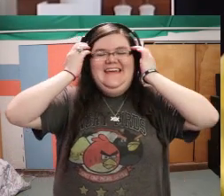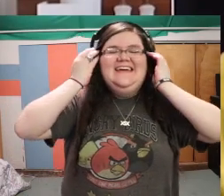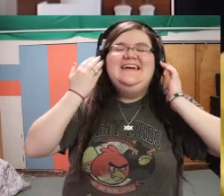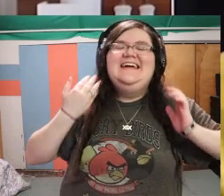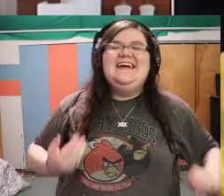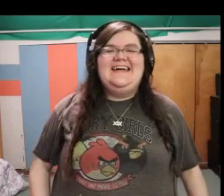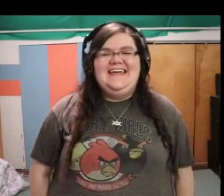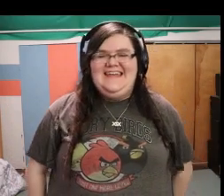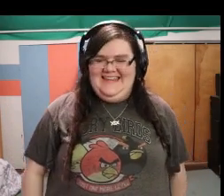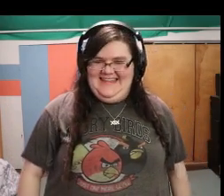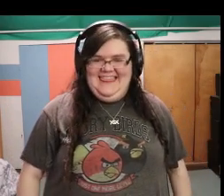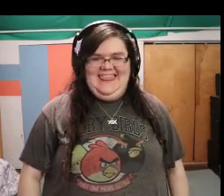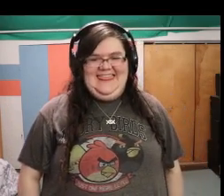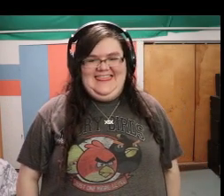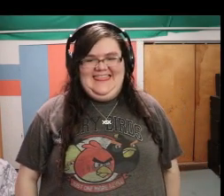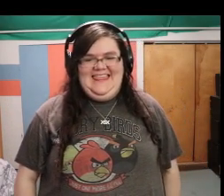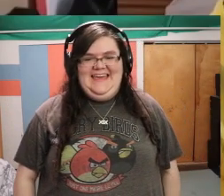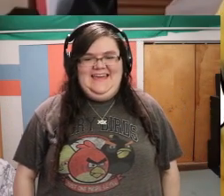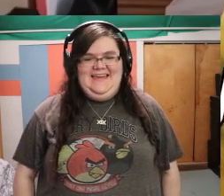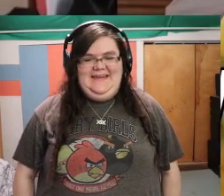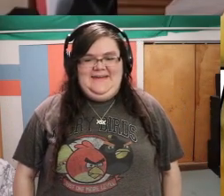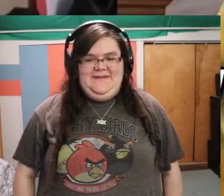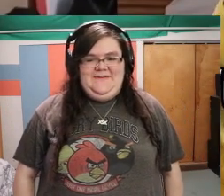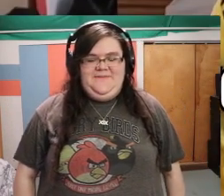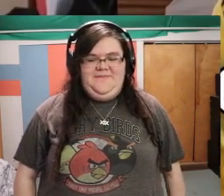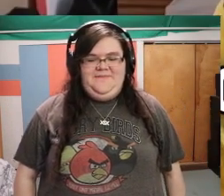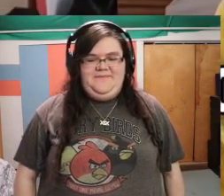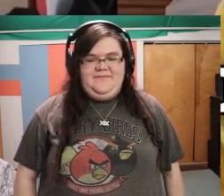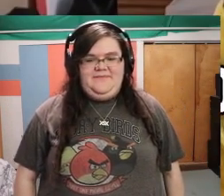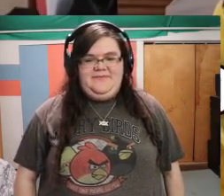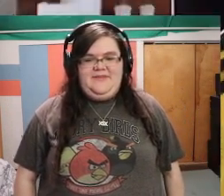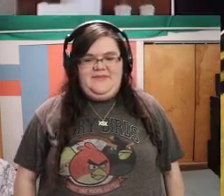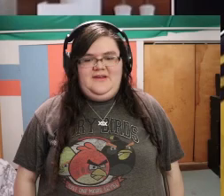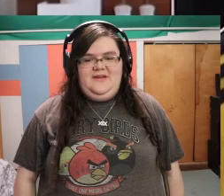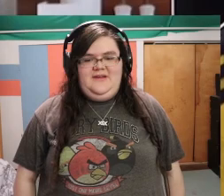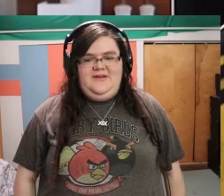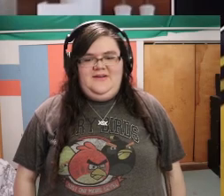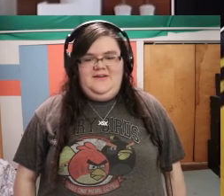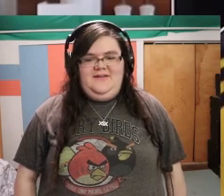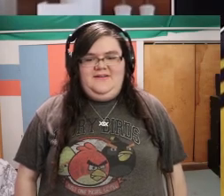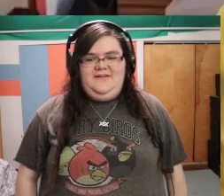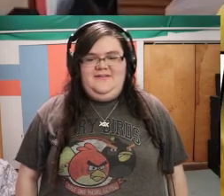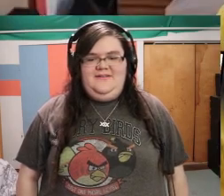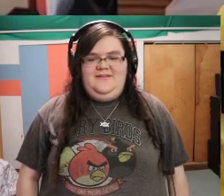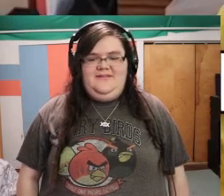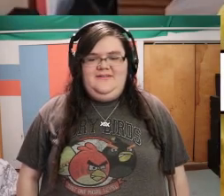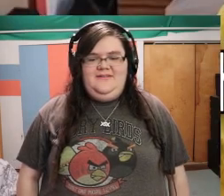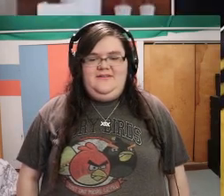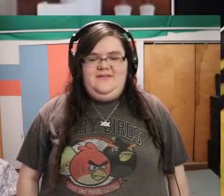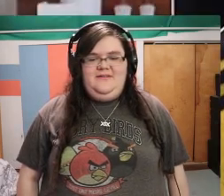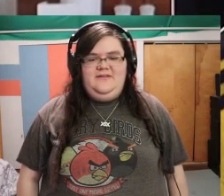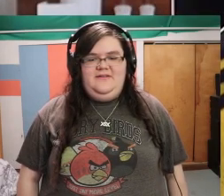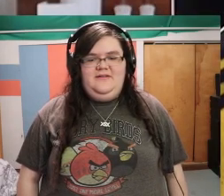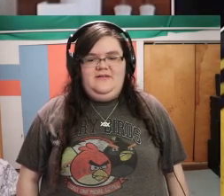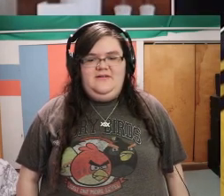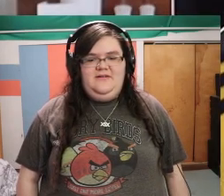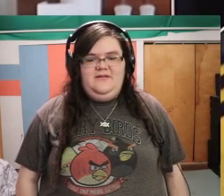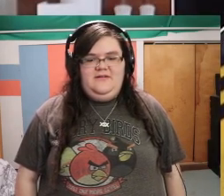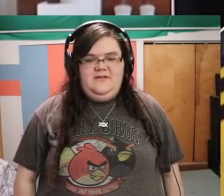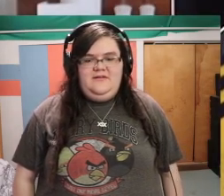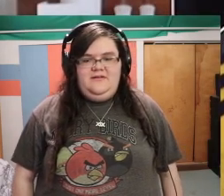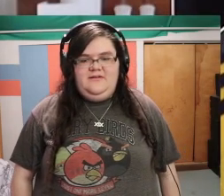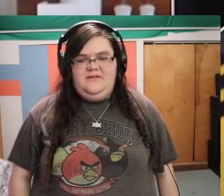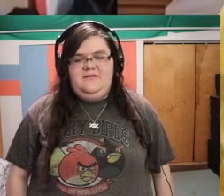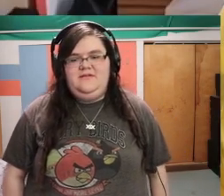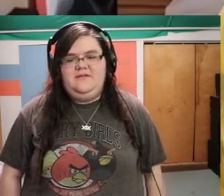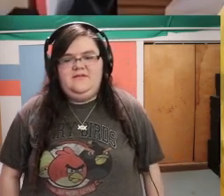Shut up. One question go. Can you give me your top 5 points first? No, not off my head. Who have you watched recently? Well, it kind